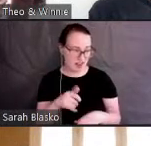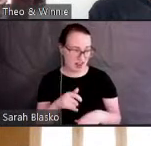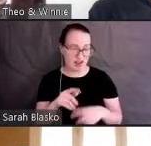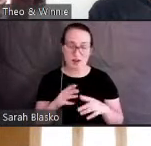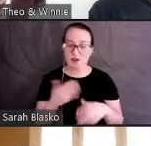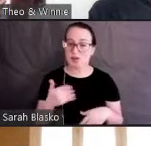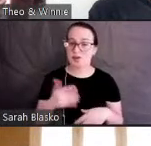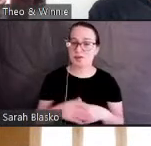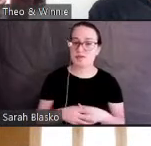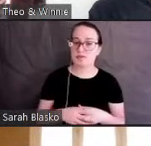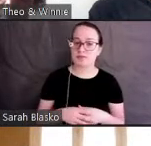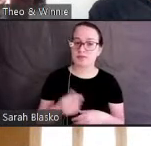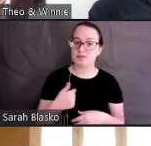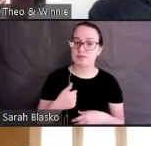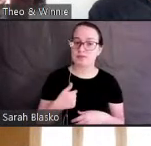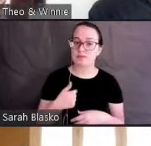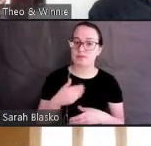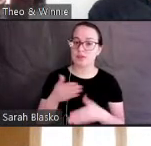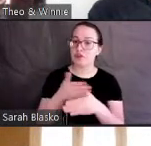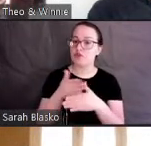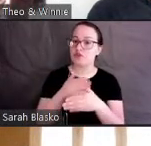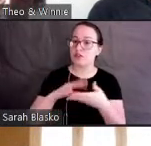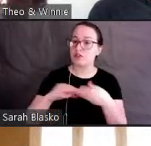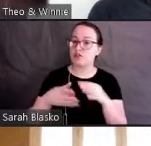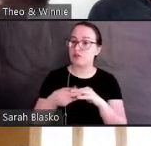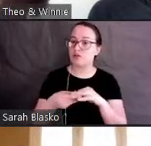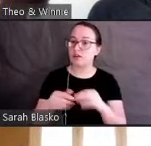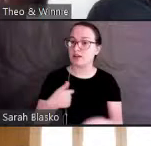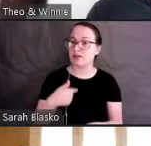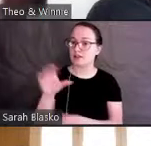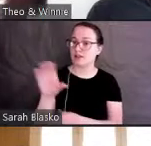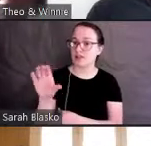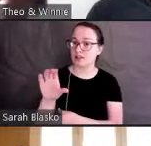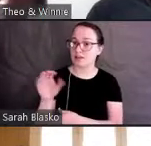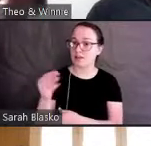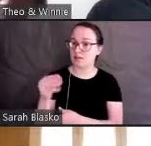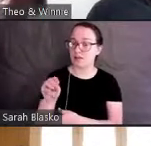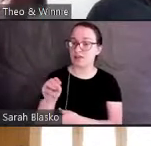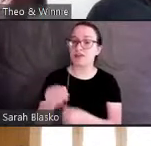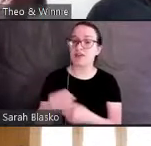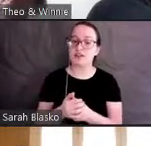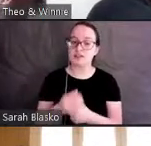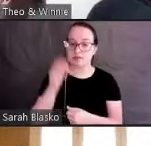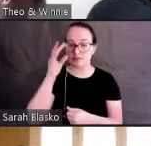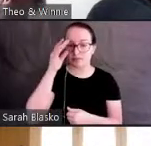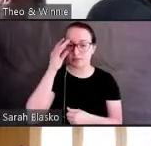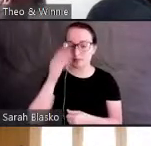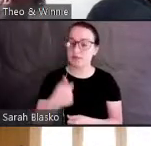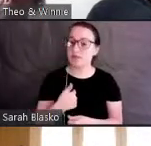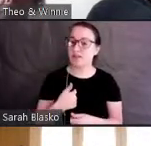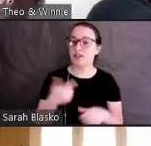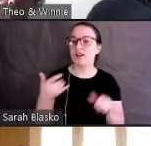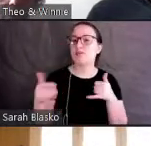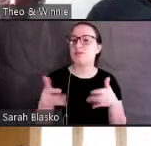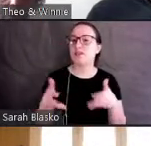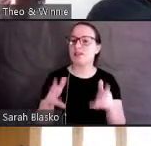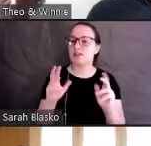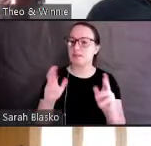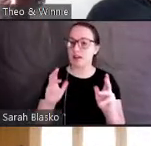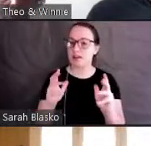was in Columbia, Missouri, I played basketball with a group of guys and engineers and professors and different people,